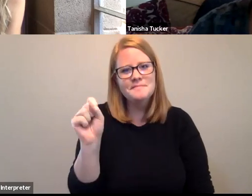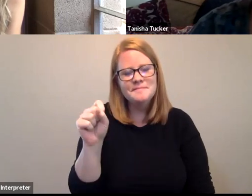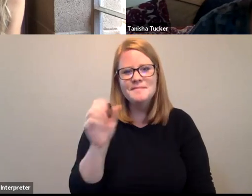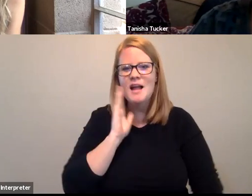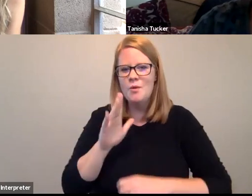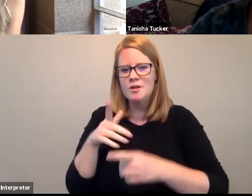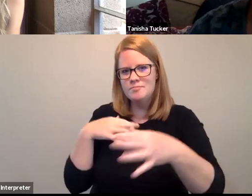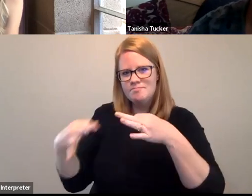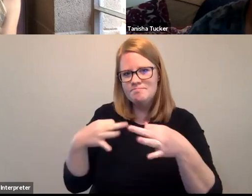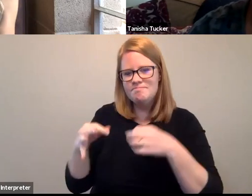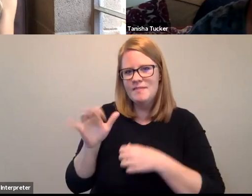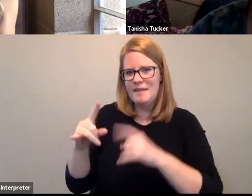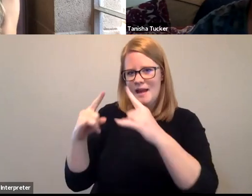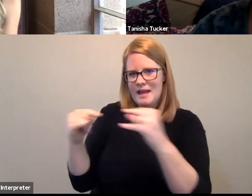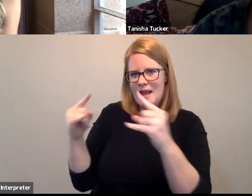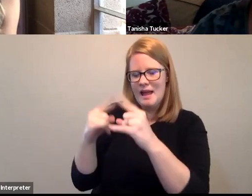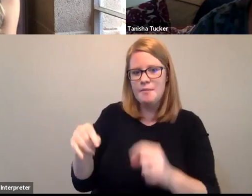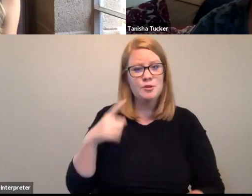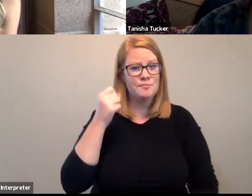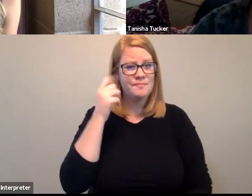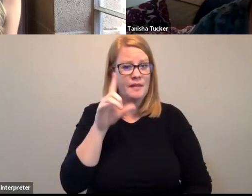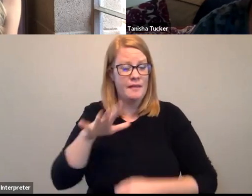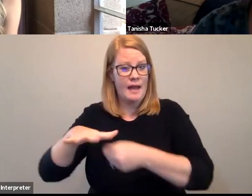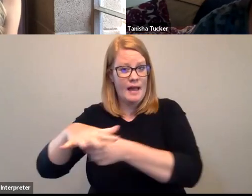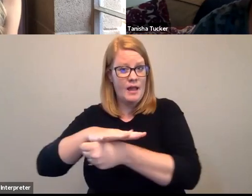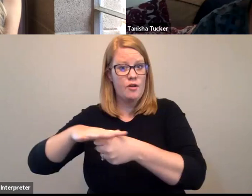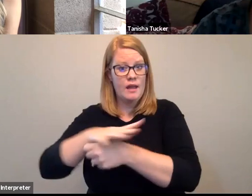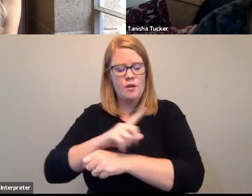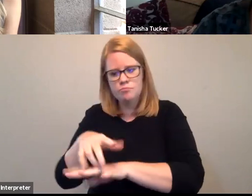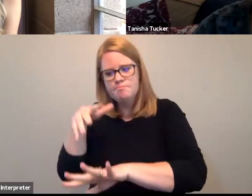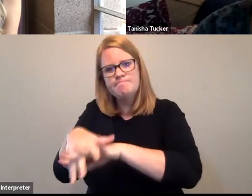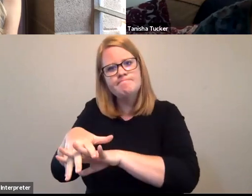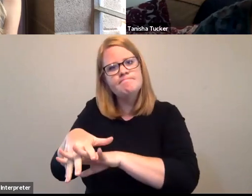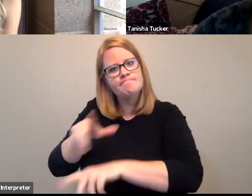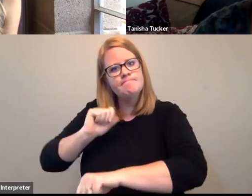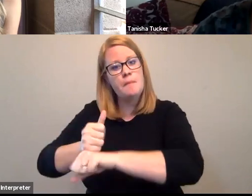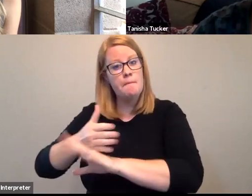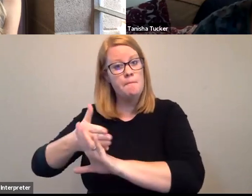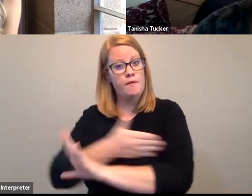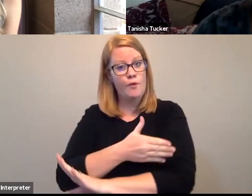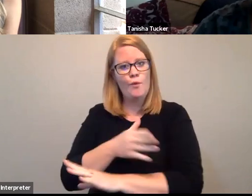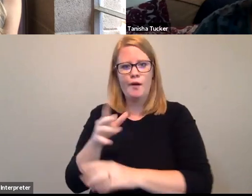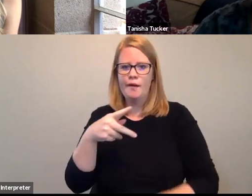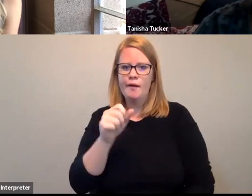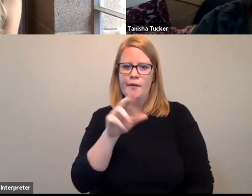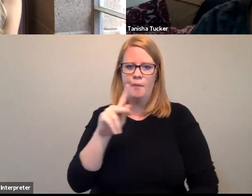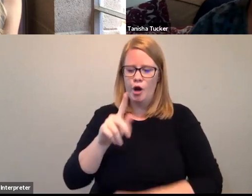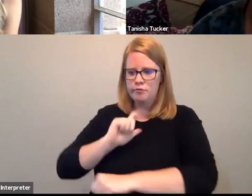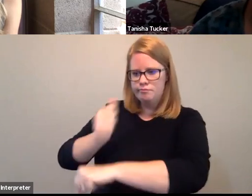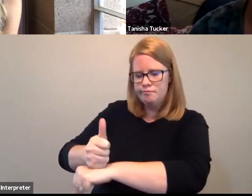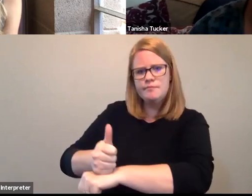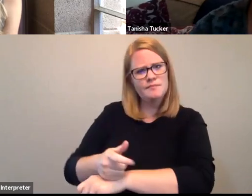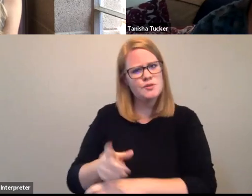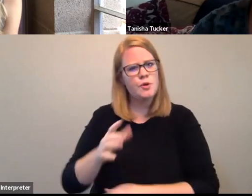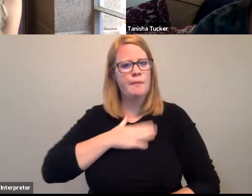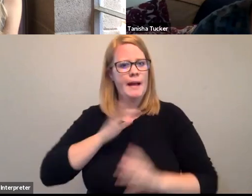it predates the monument. So not only did my family go out there, a lot of other families went in that area, and also